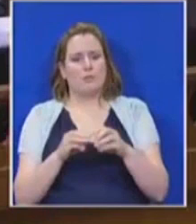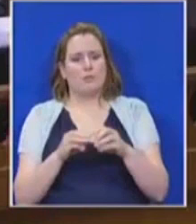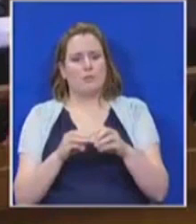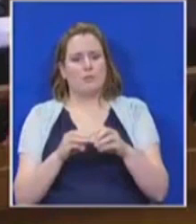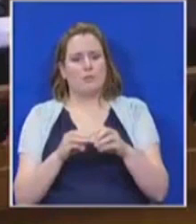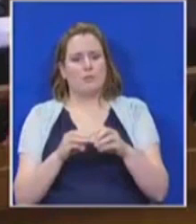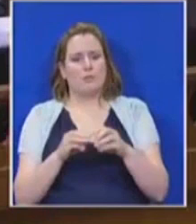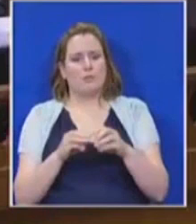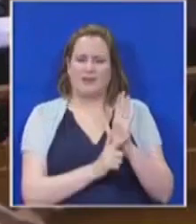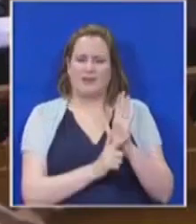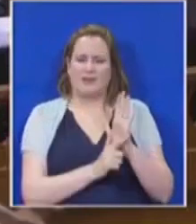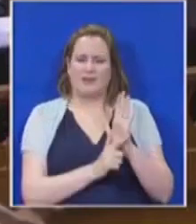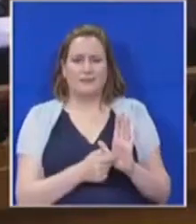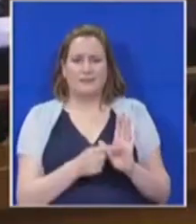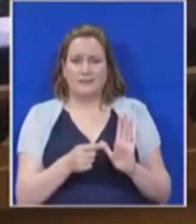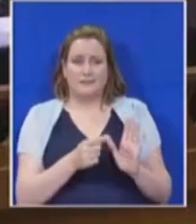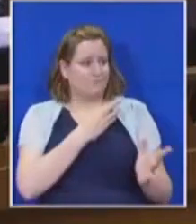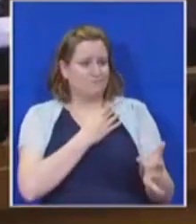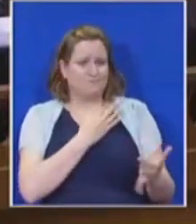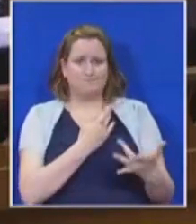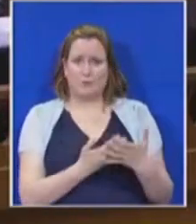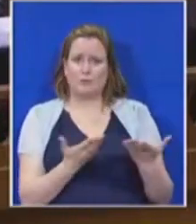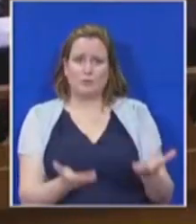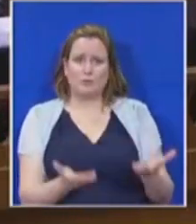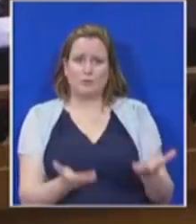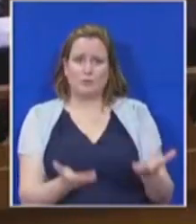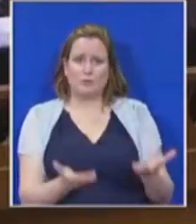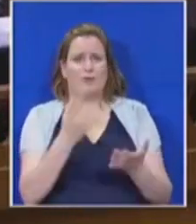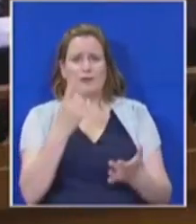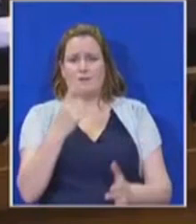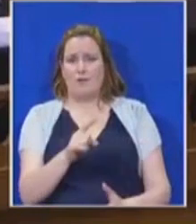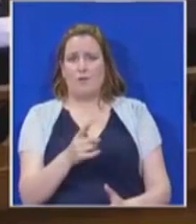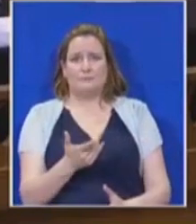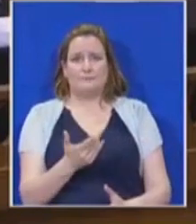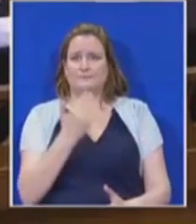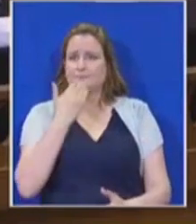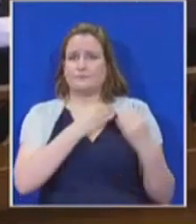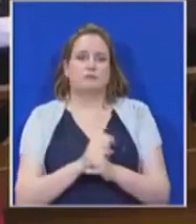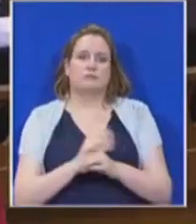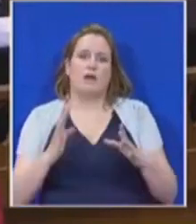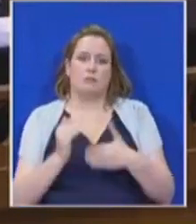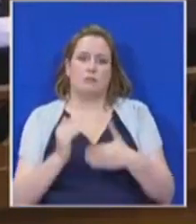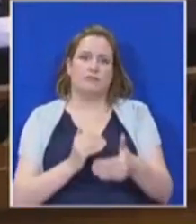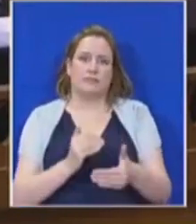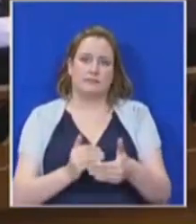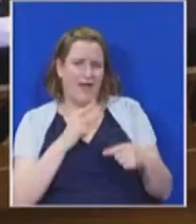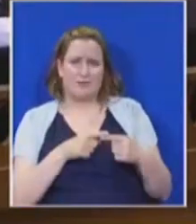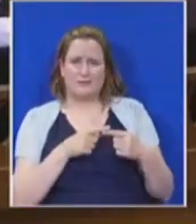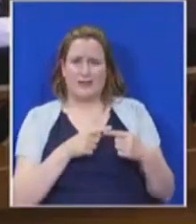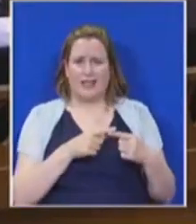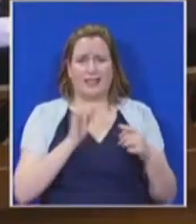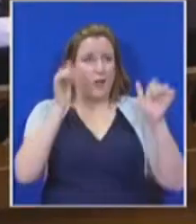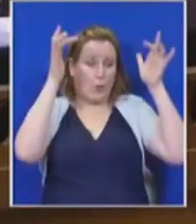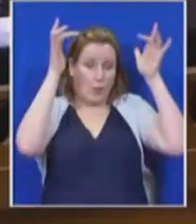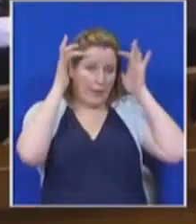that throughout has been in existence around issues of how who is responsible for which. All the apartheid take